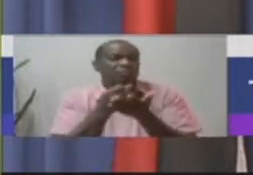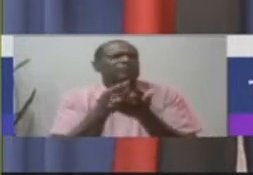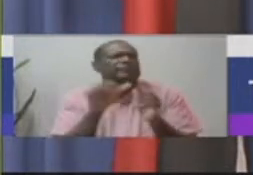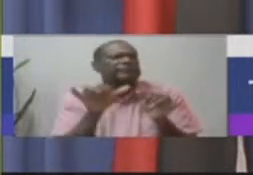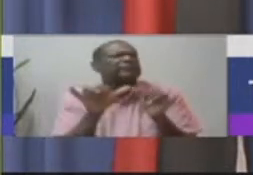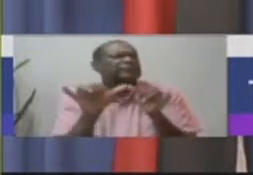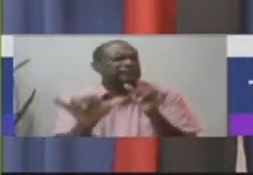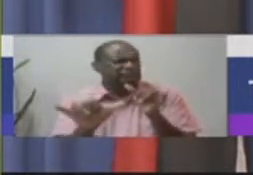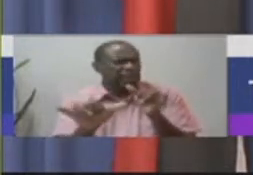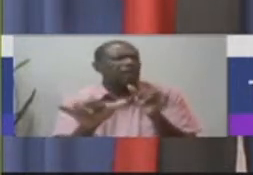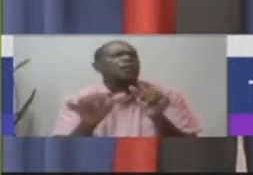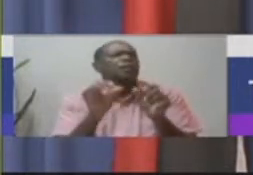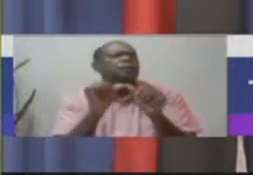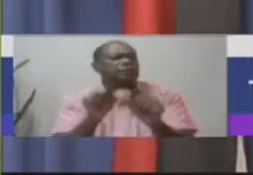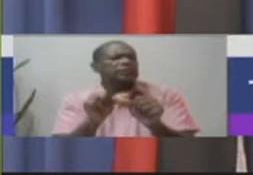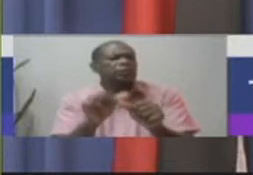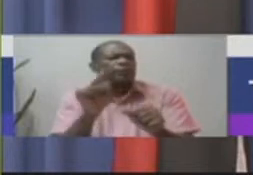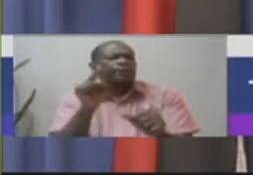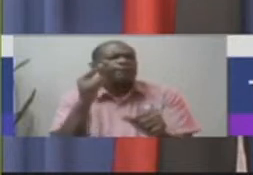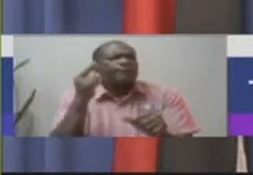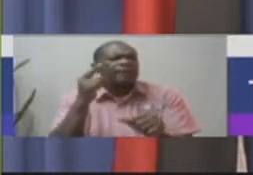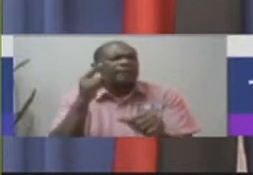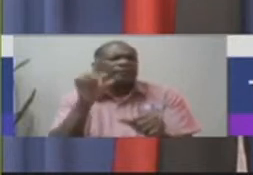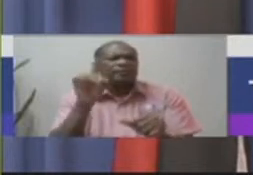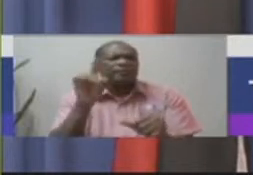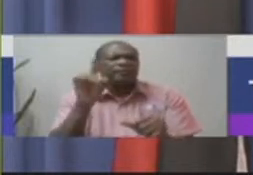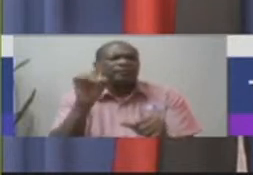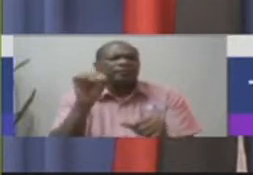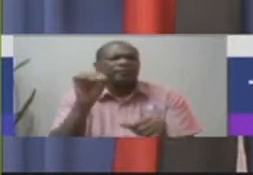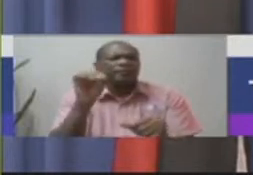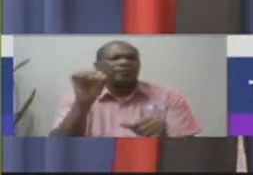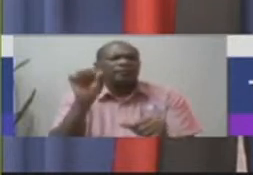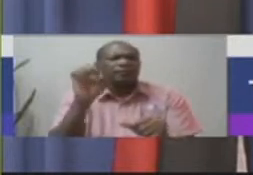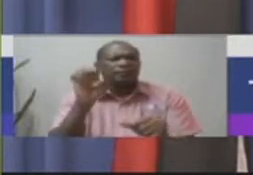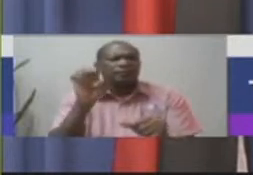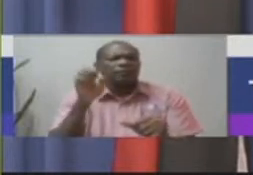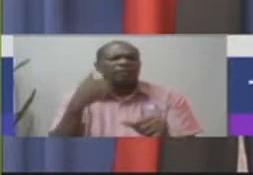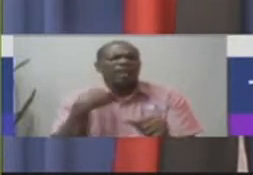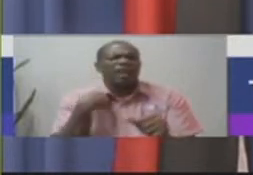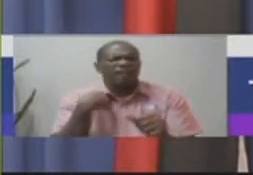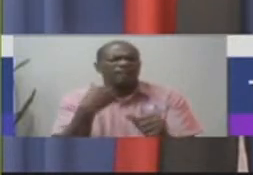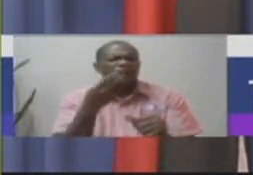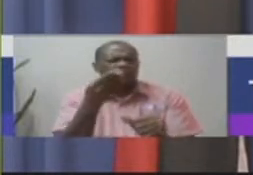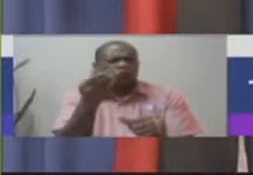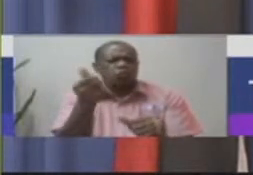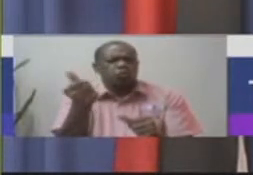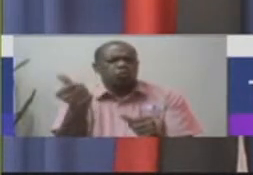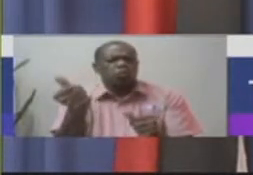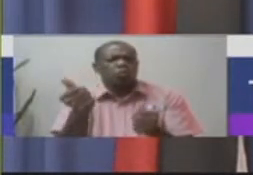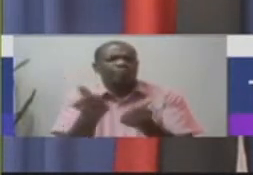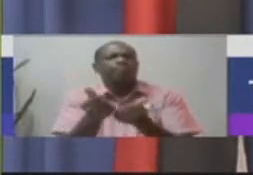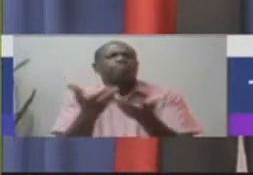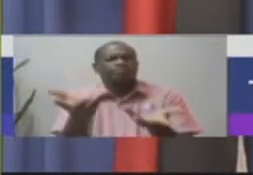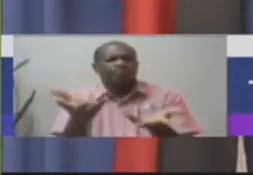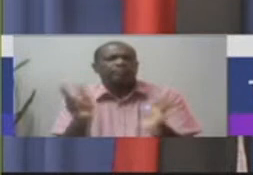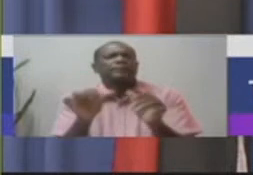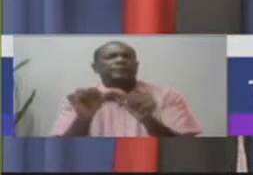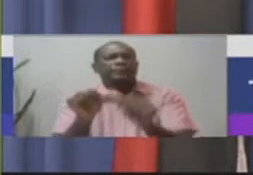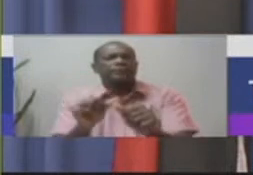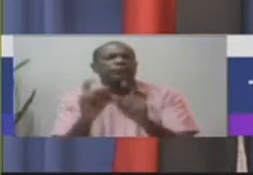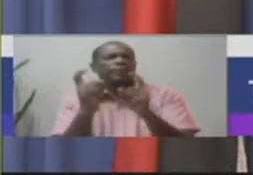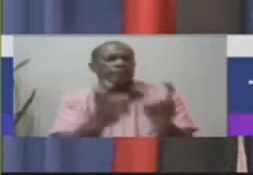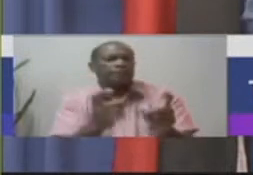doses because we have a small amount of vaccines available that can do the first dose. And remember, once you do the first